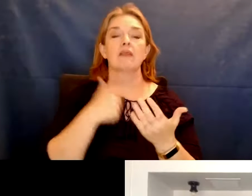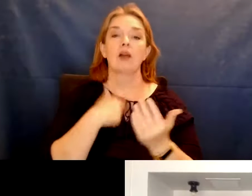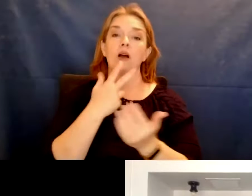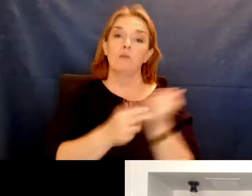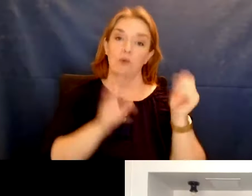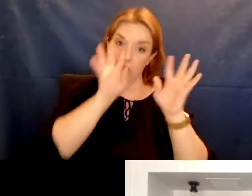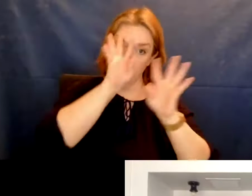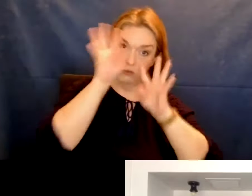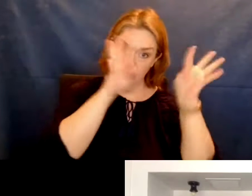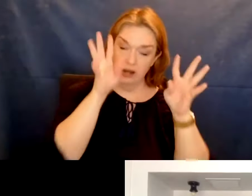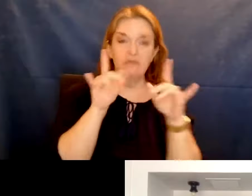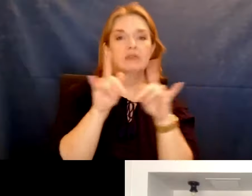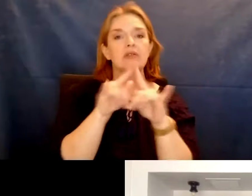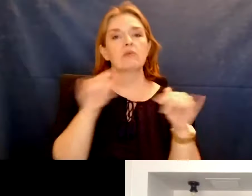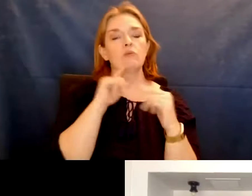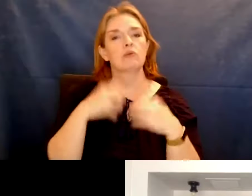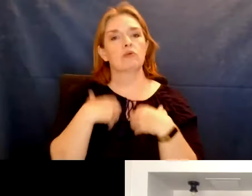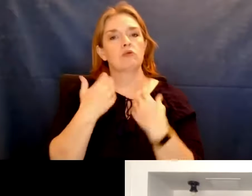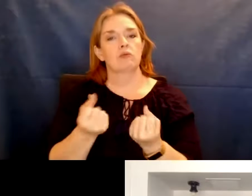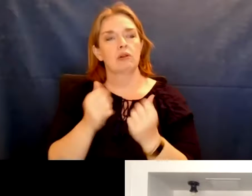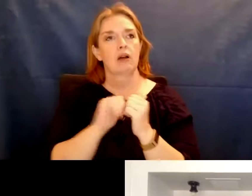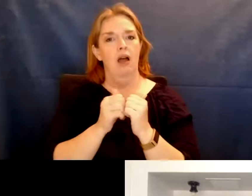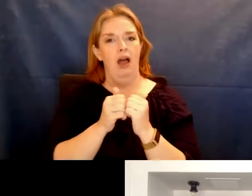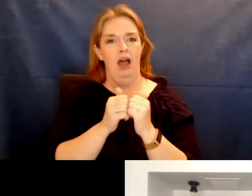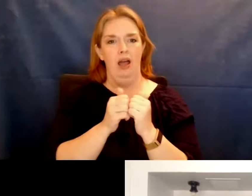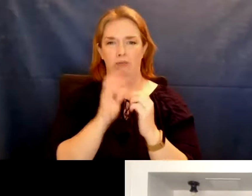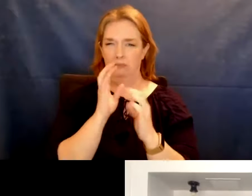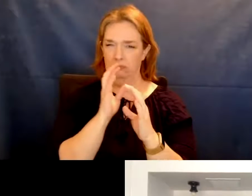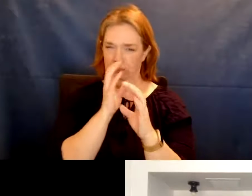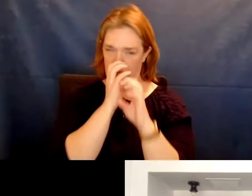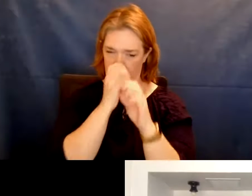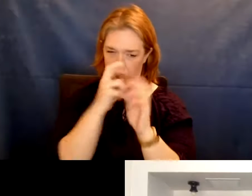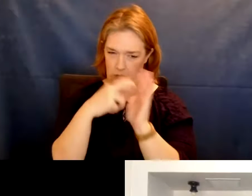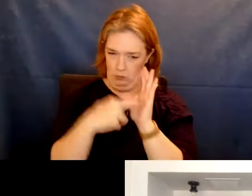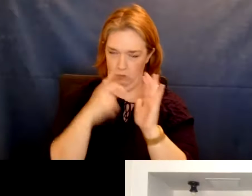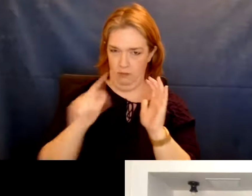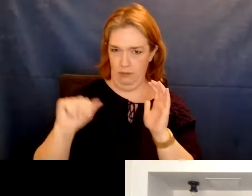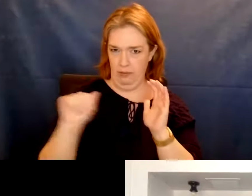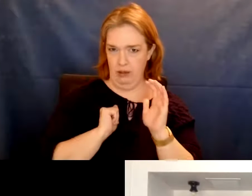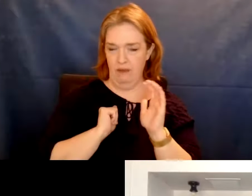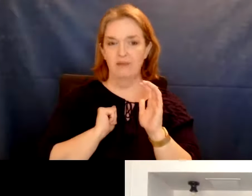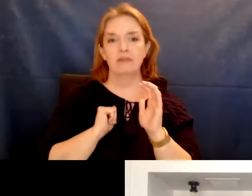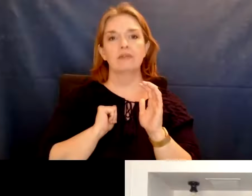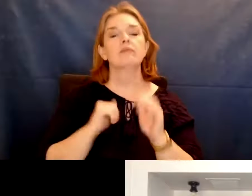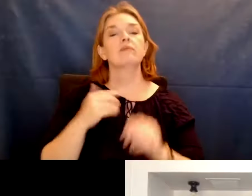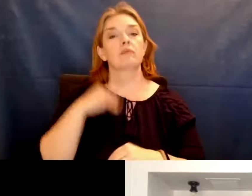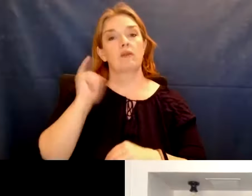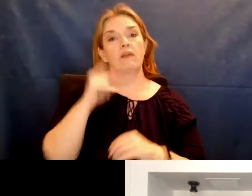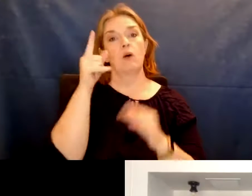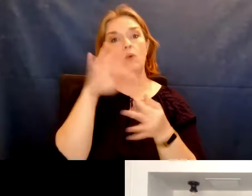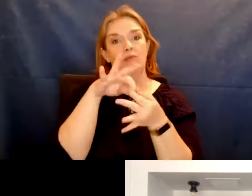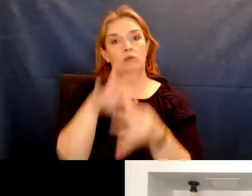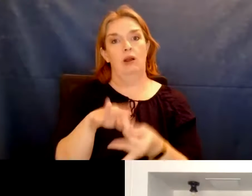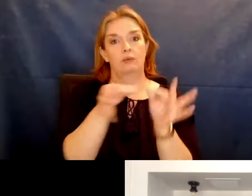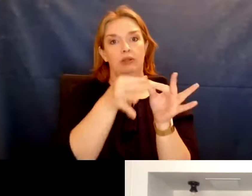what meaning can be made with such strict parameters. And so with this grounding sentence, I only take from